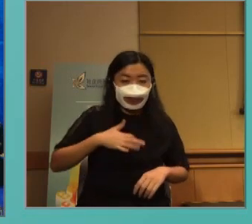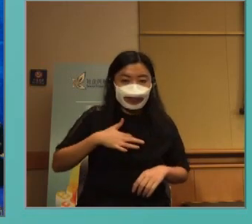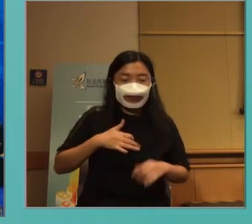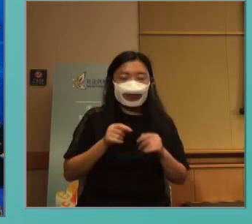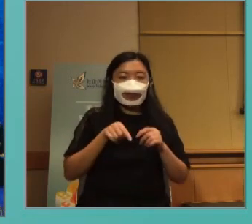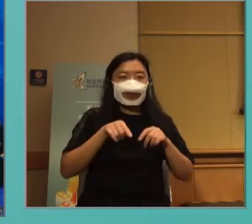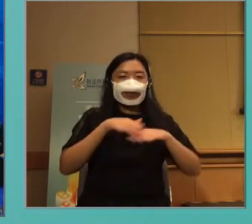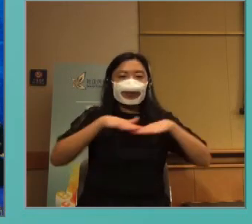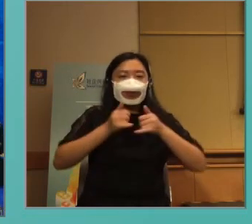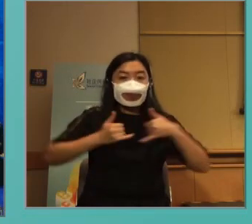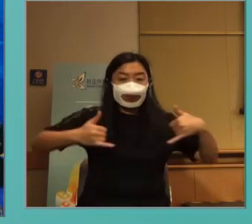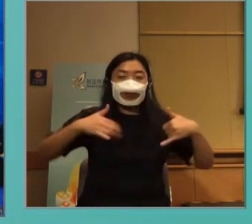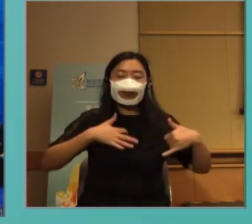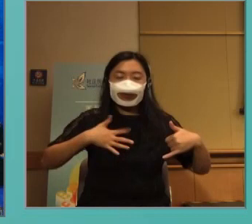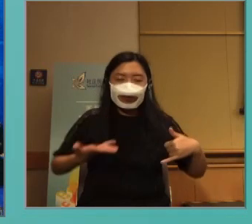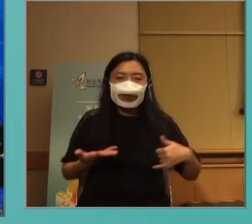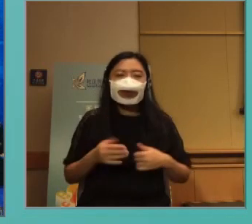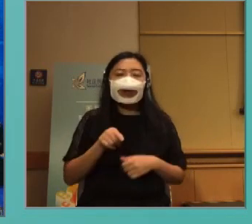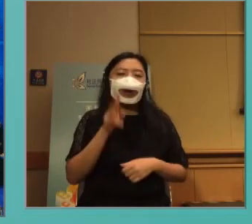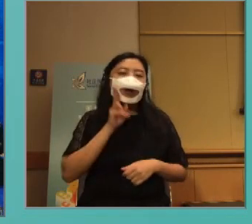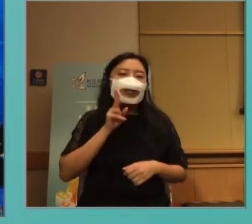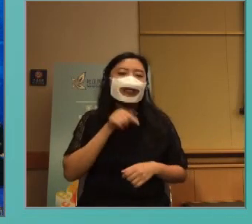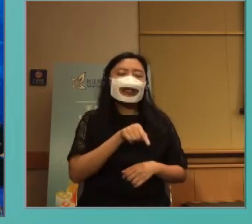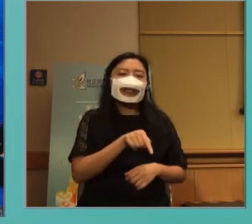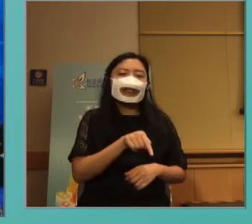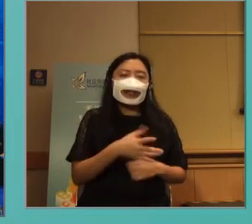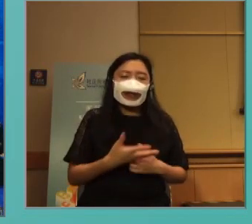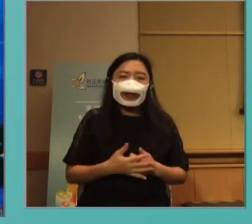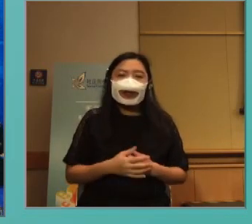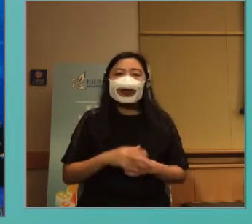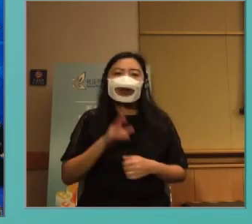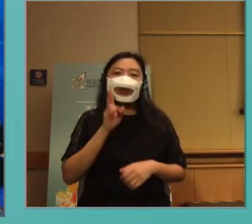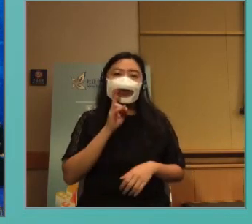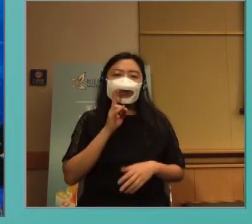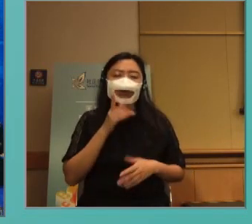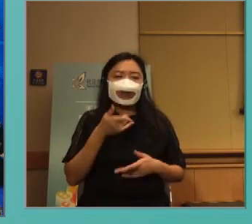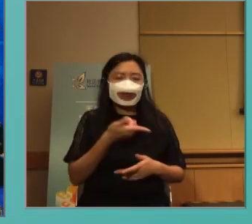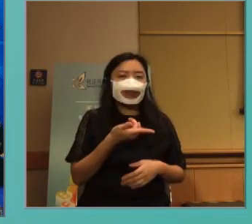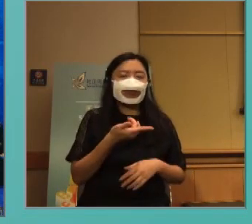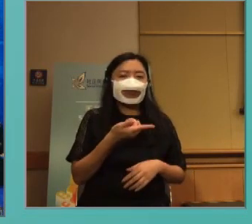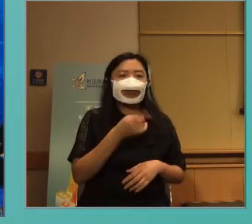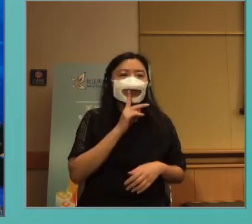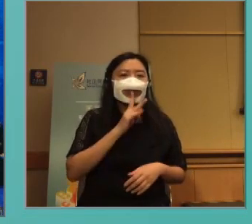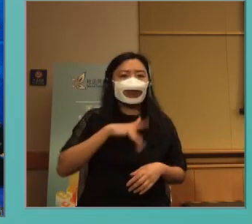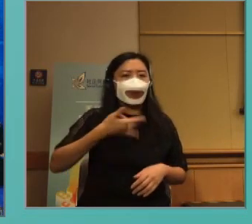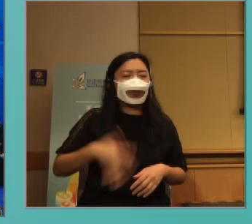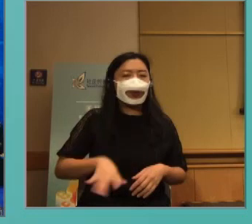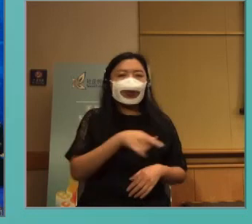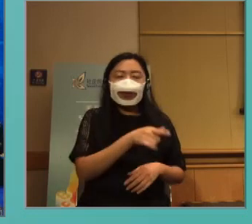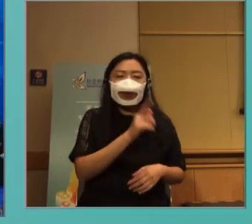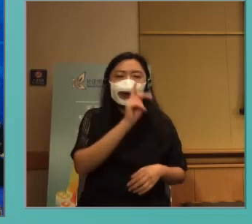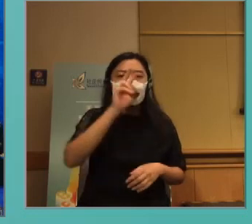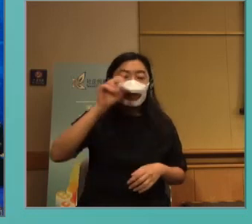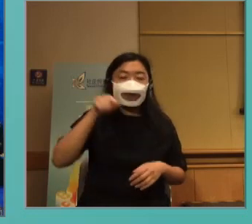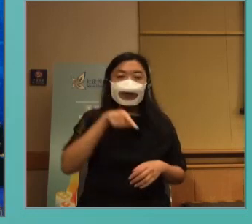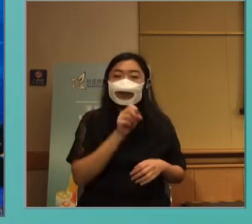non-functional NFTs with minimum utilities, you have to ask yourself that question. Do you love it enough? Will you still hang on to it? It's kind of like a trading card.